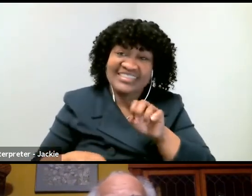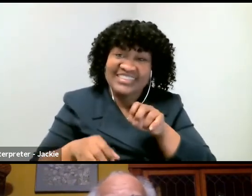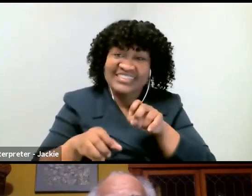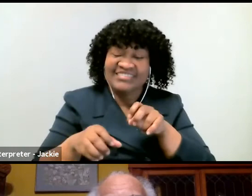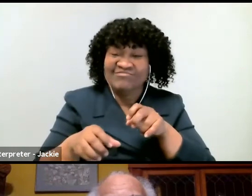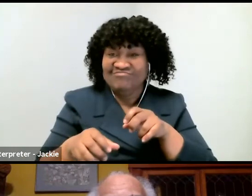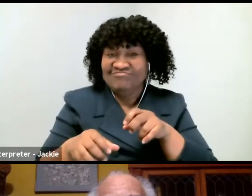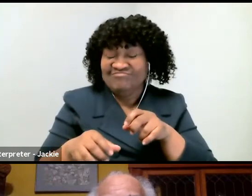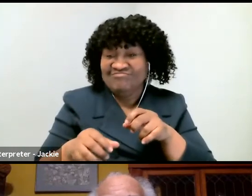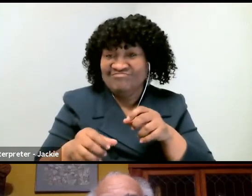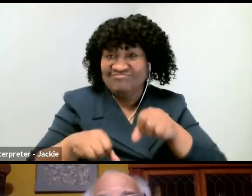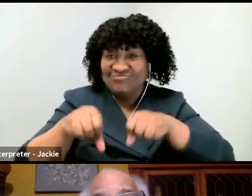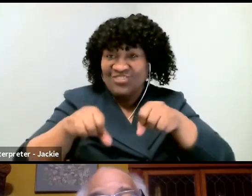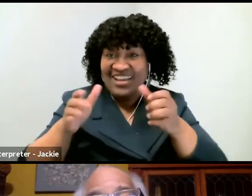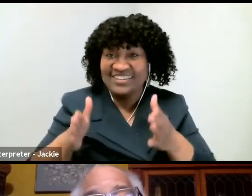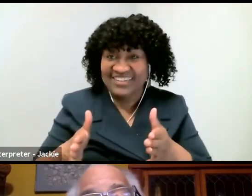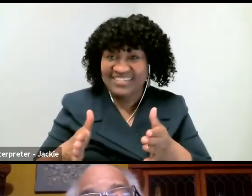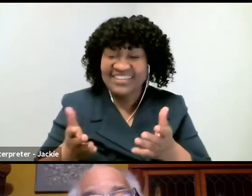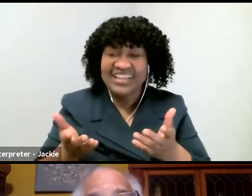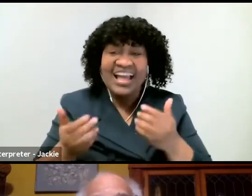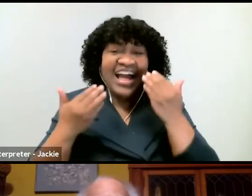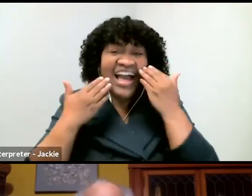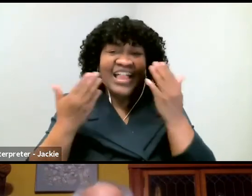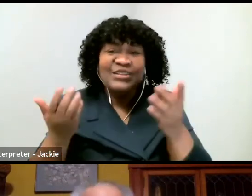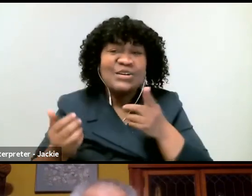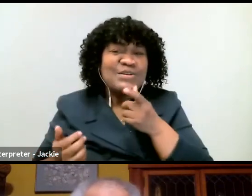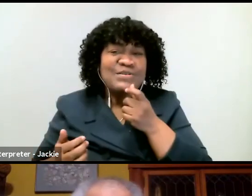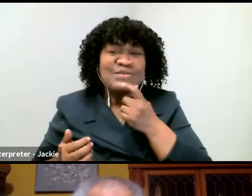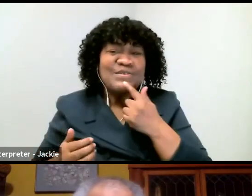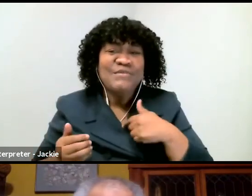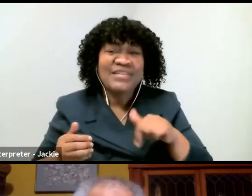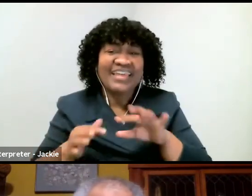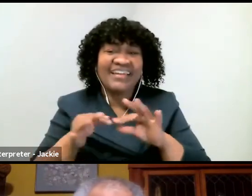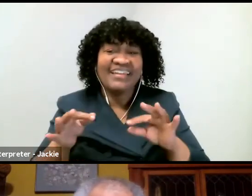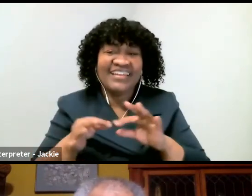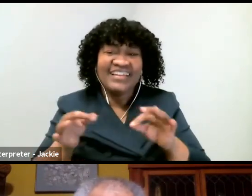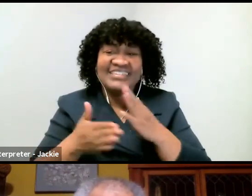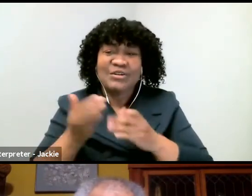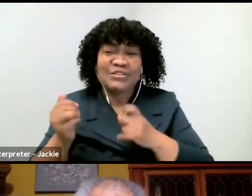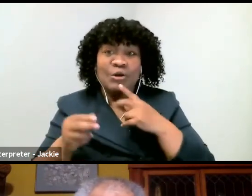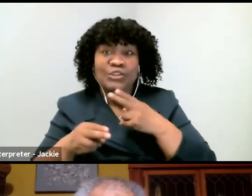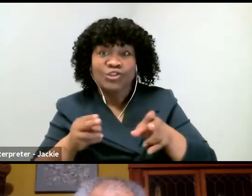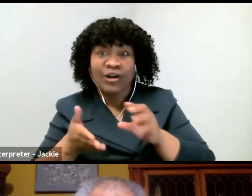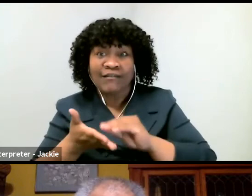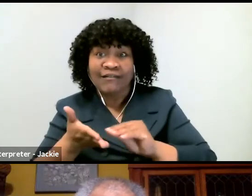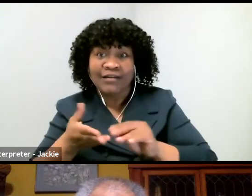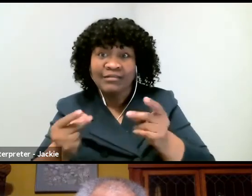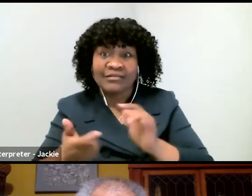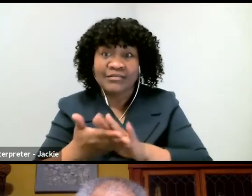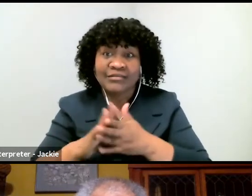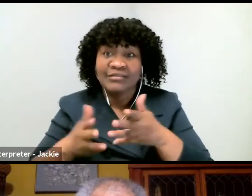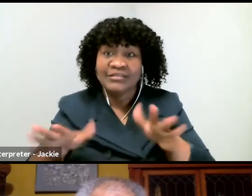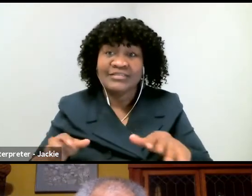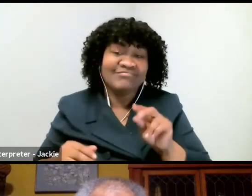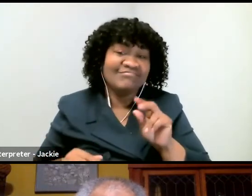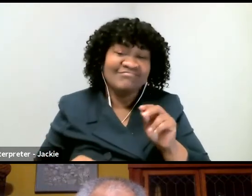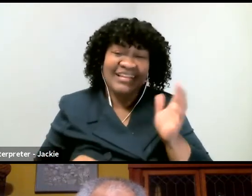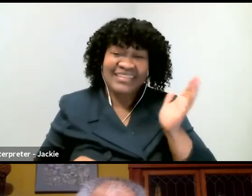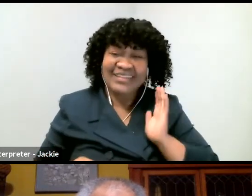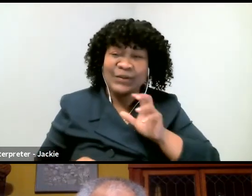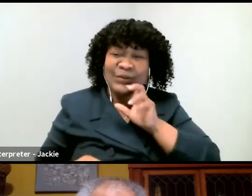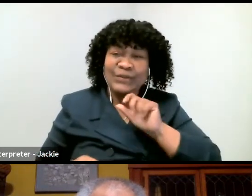that I don't know who told me that, you know, but somebody told me that, you know, when I was in my